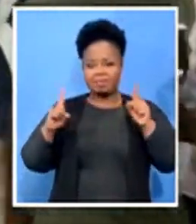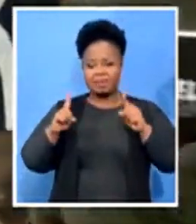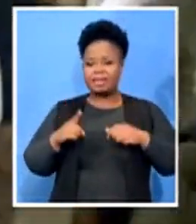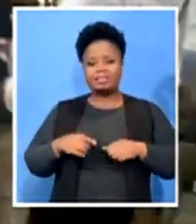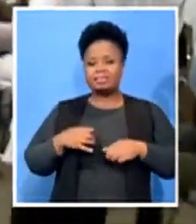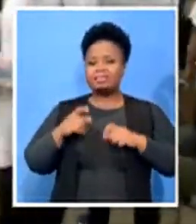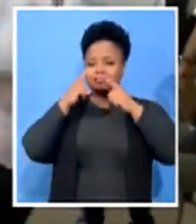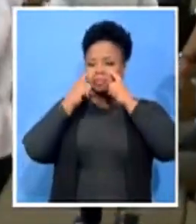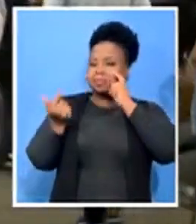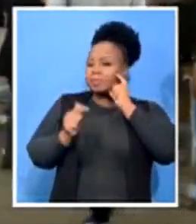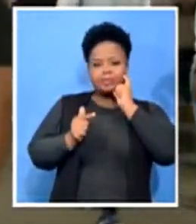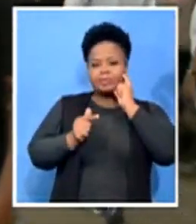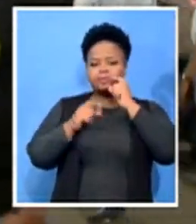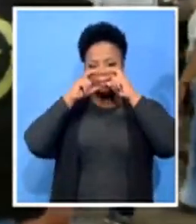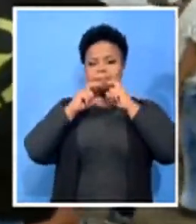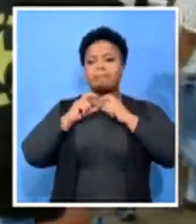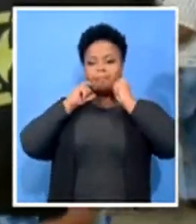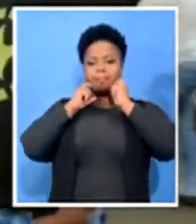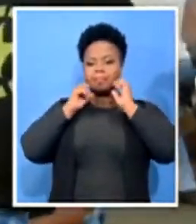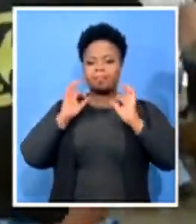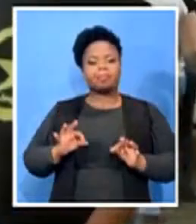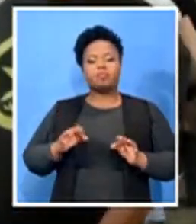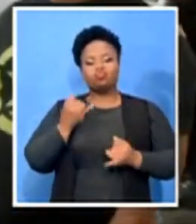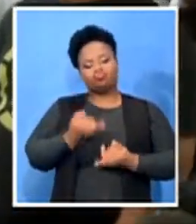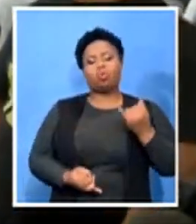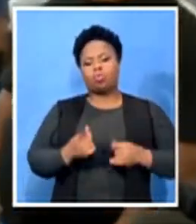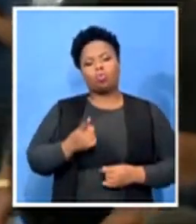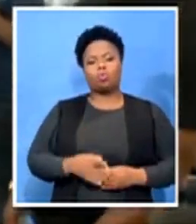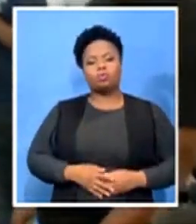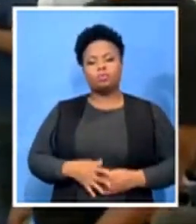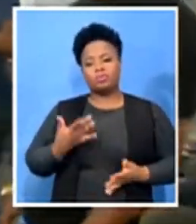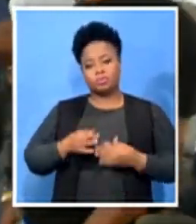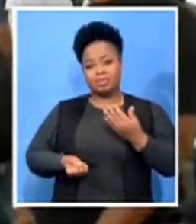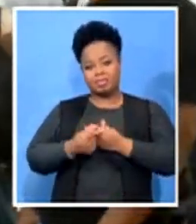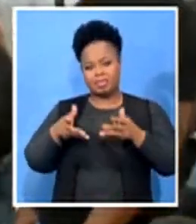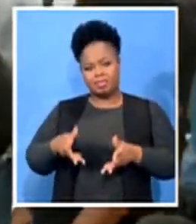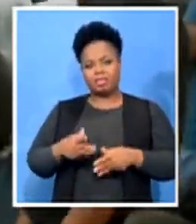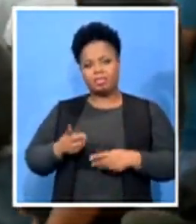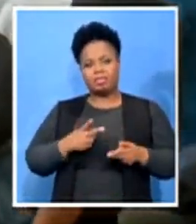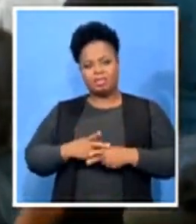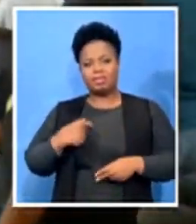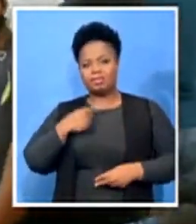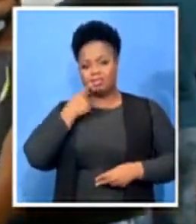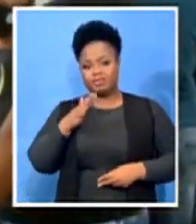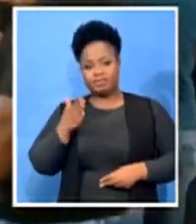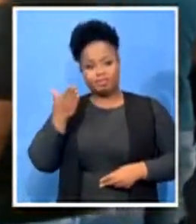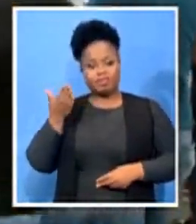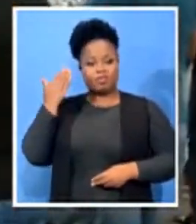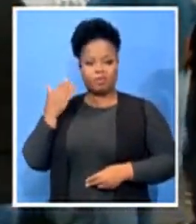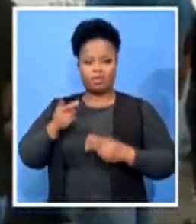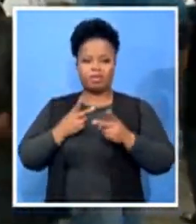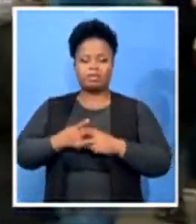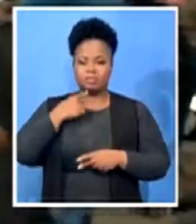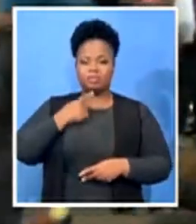their mask properly. So this is what is happening currently. And he did mention, of course, that the problem areas up to so far, they